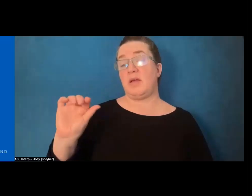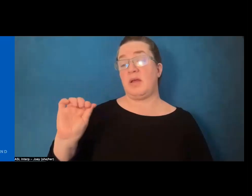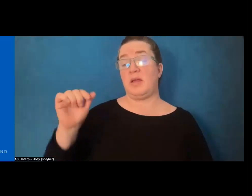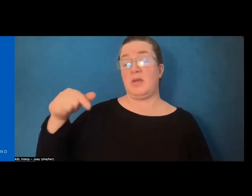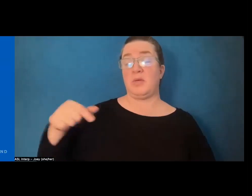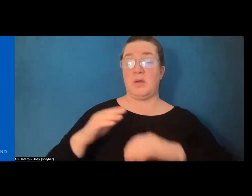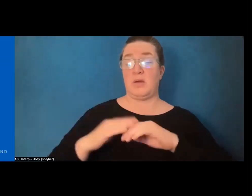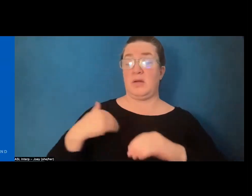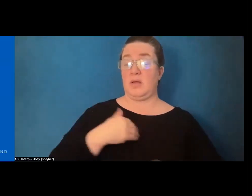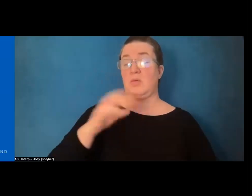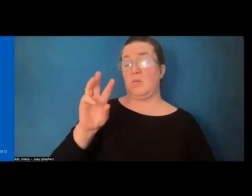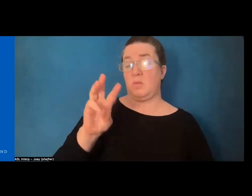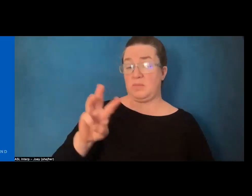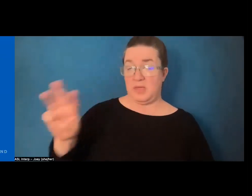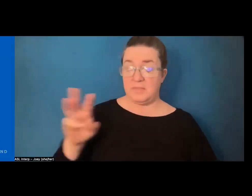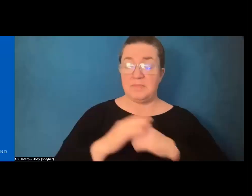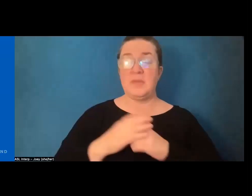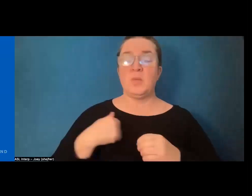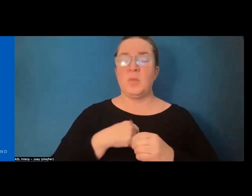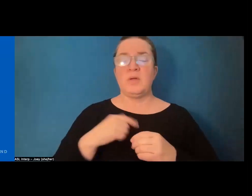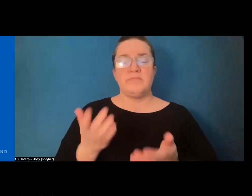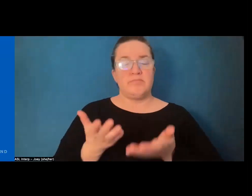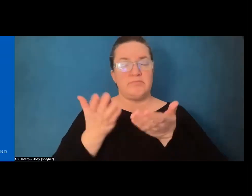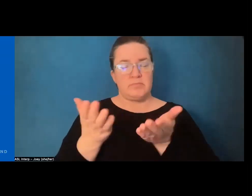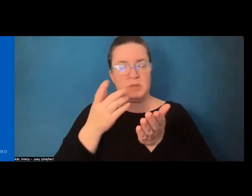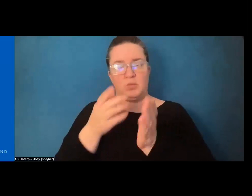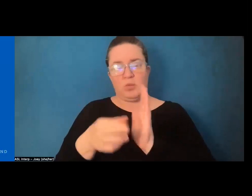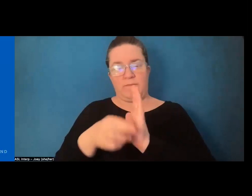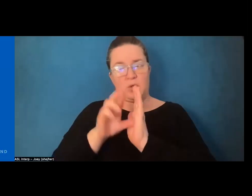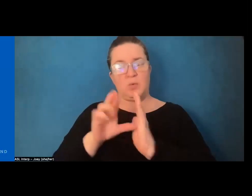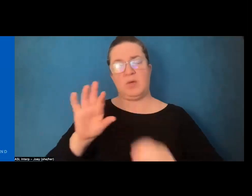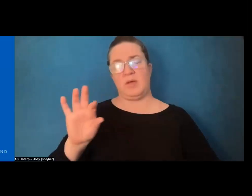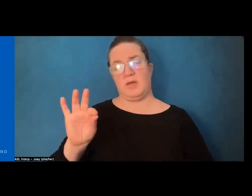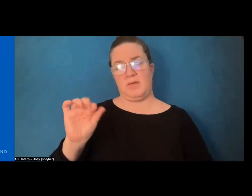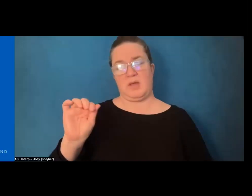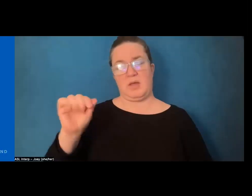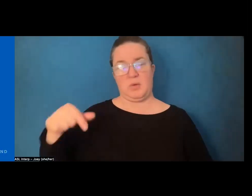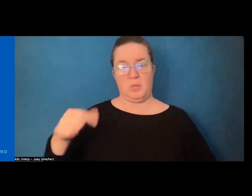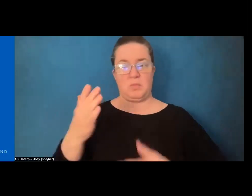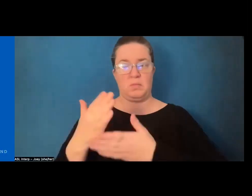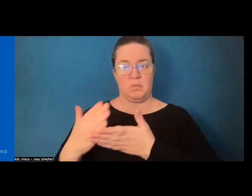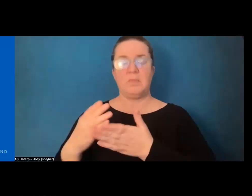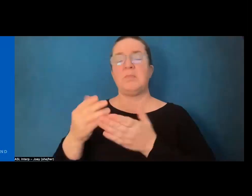artsfund.org/accelerator. We highly encourage all applicants to review the FAQ page before submitting your applications.